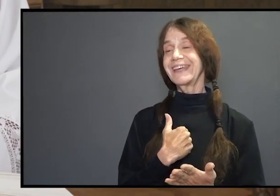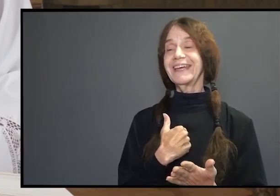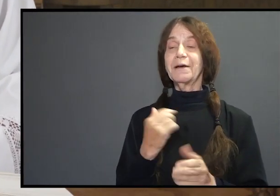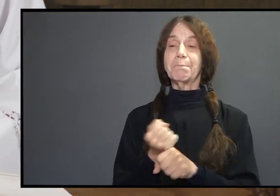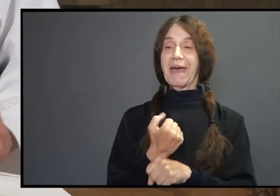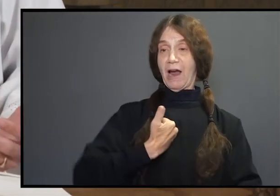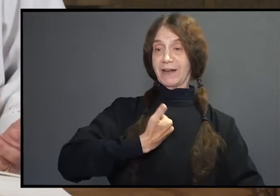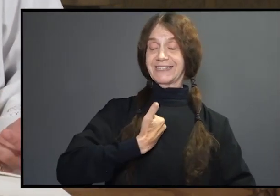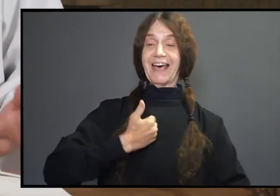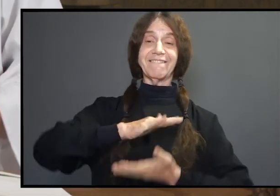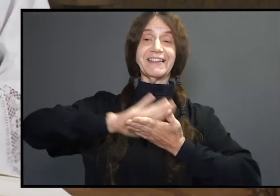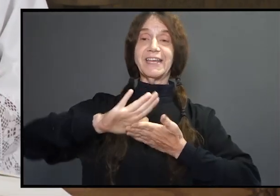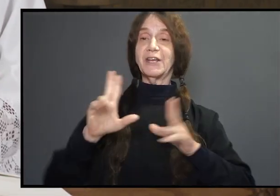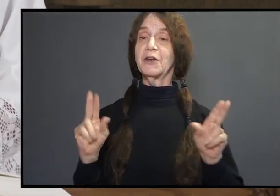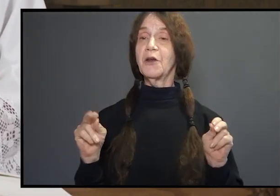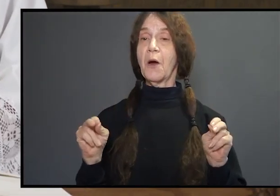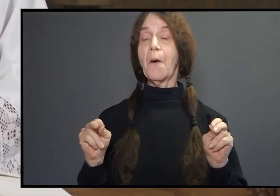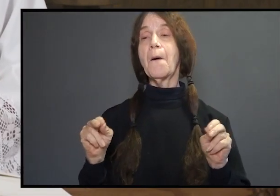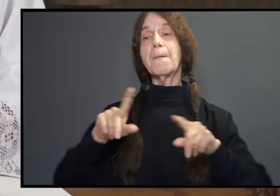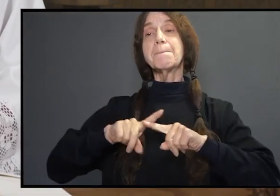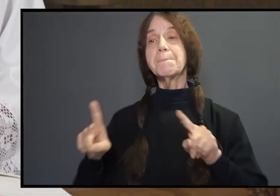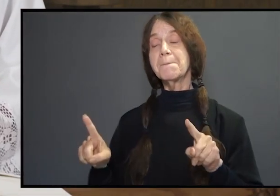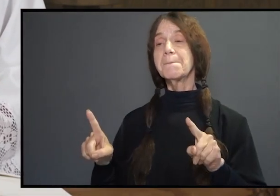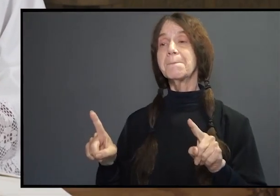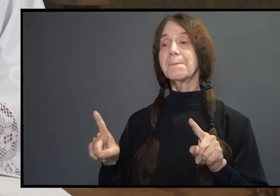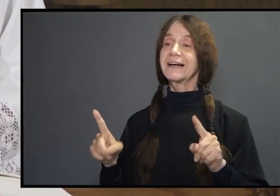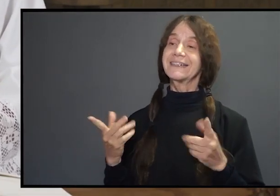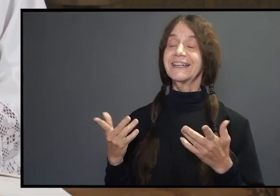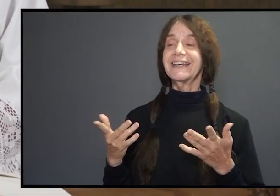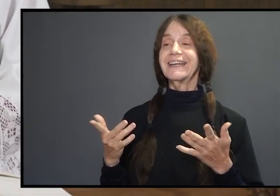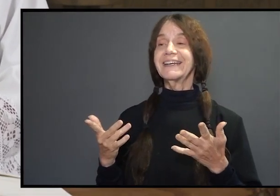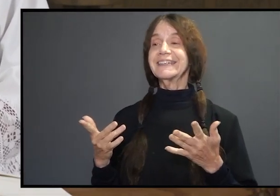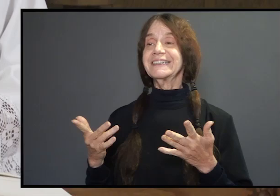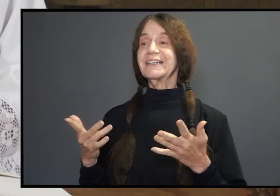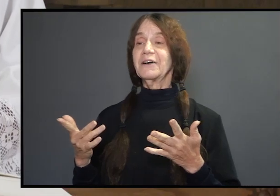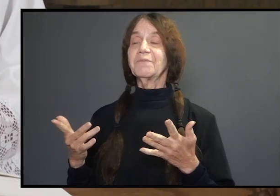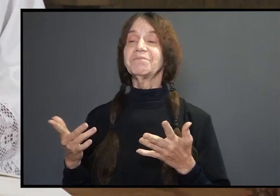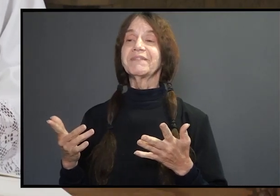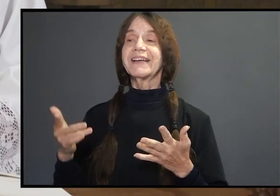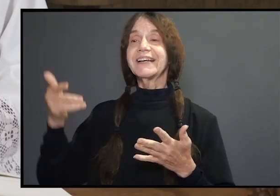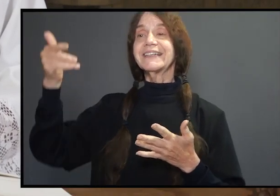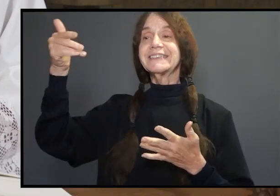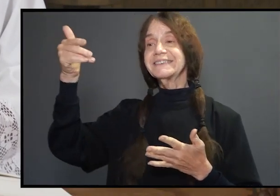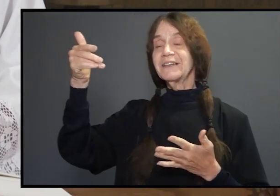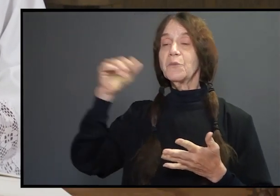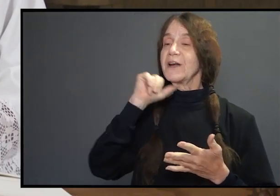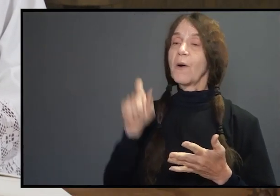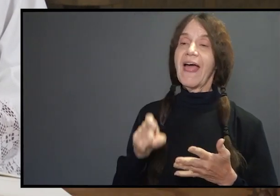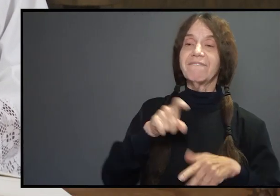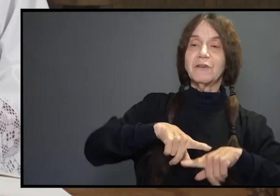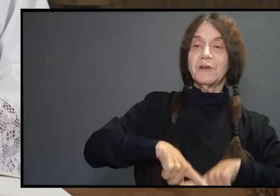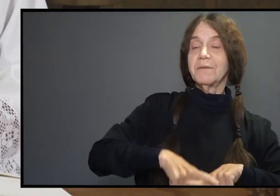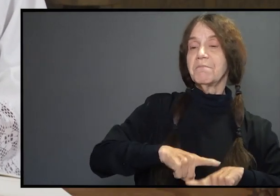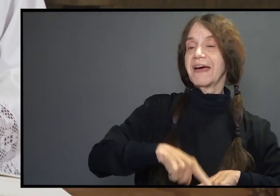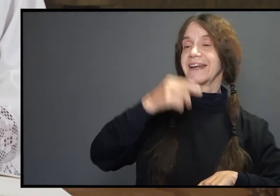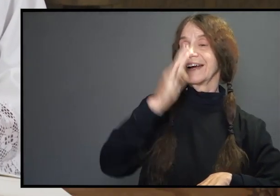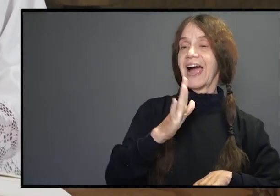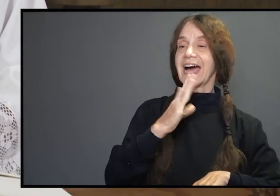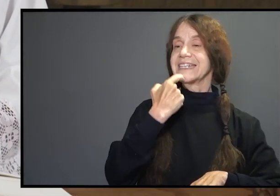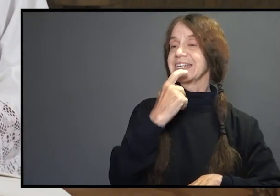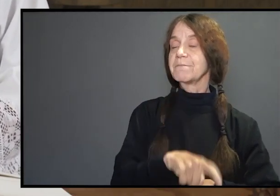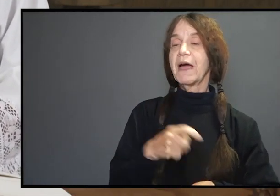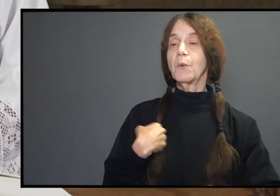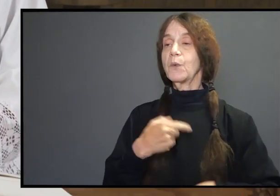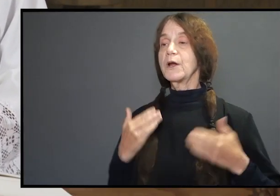ourselves clean. Instead, being freed from the fear of condemnation by God's commands or human rules, we worship